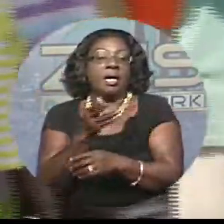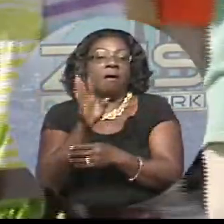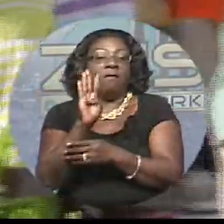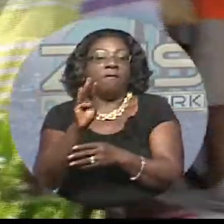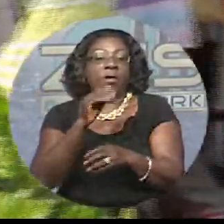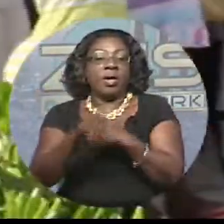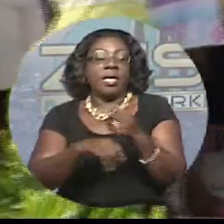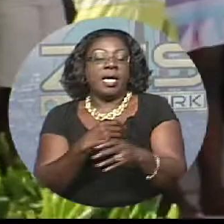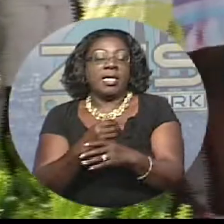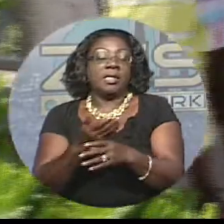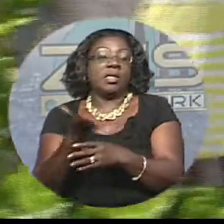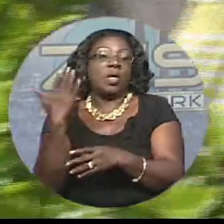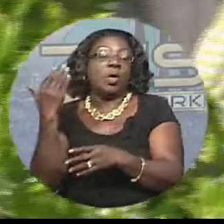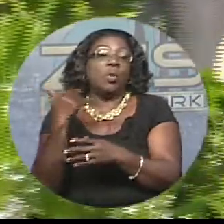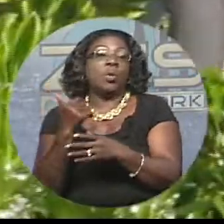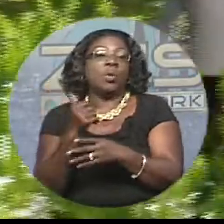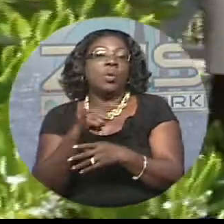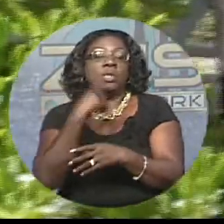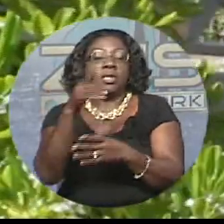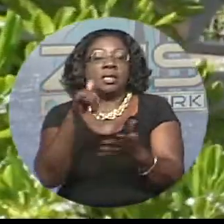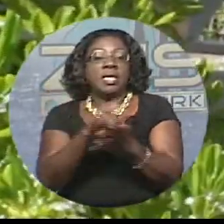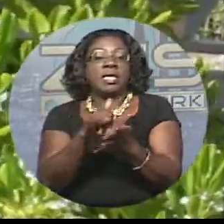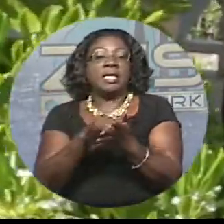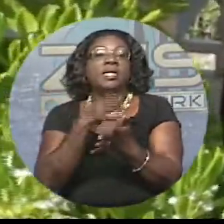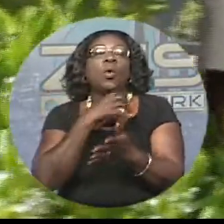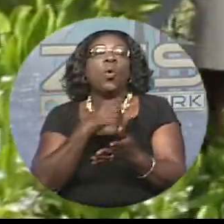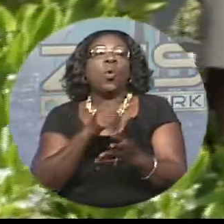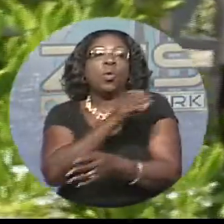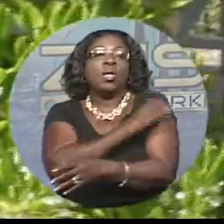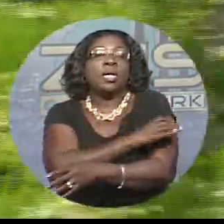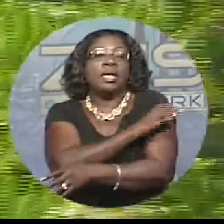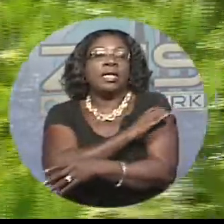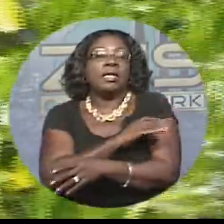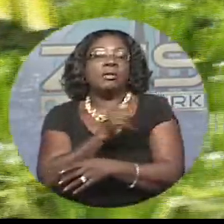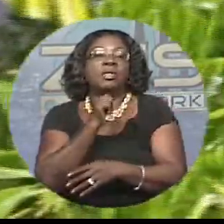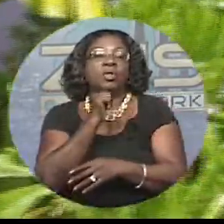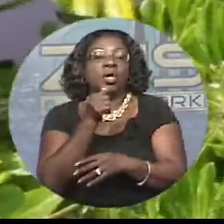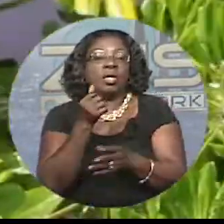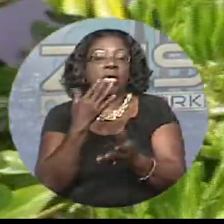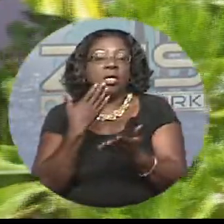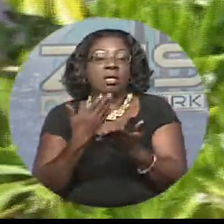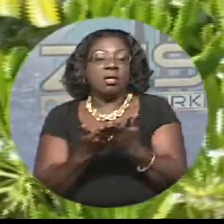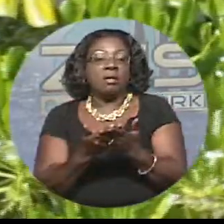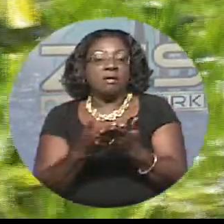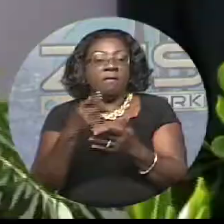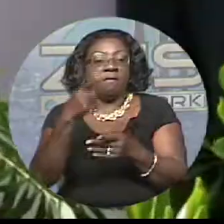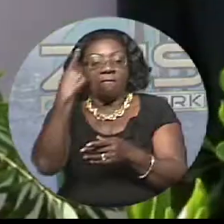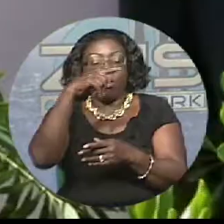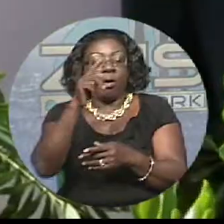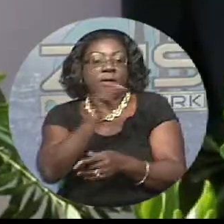for Family Island Clinics, and she told us the old location was never adequate for housing a clinic.